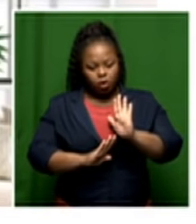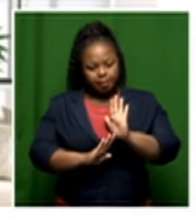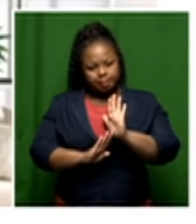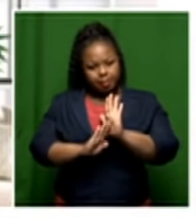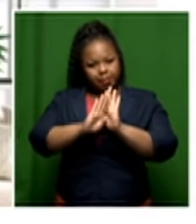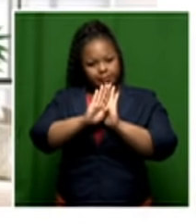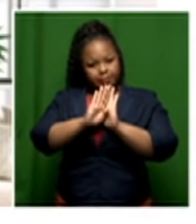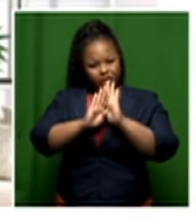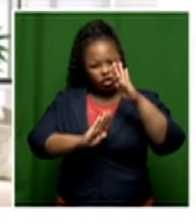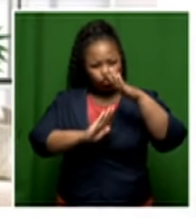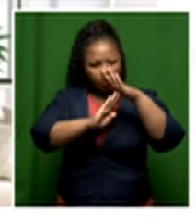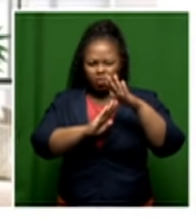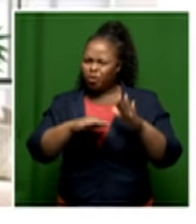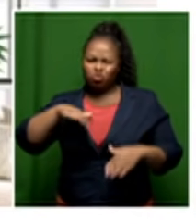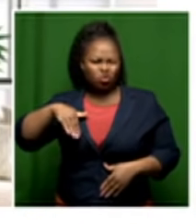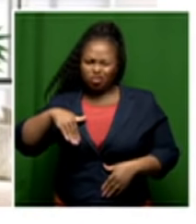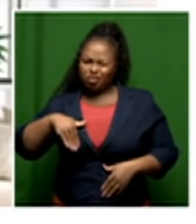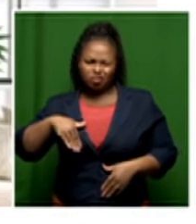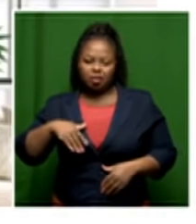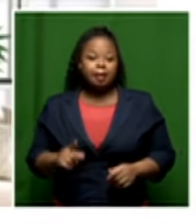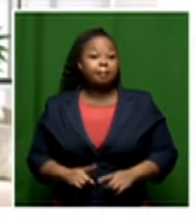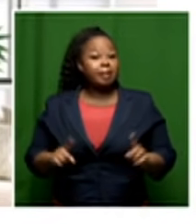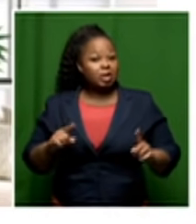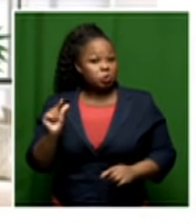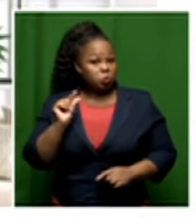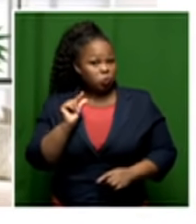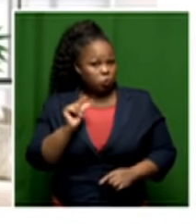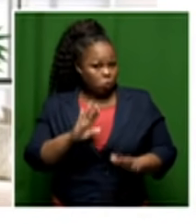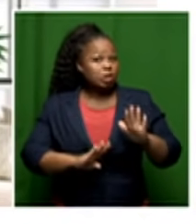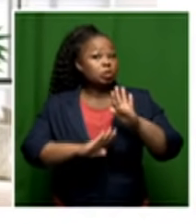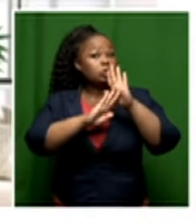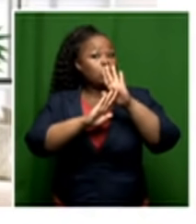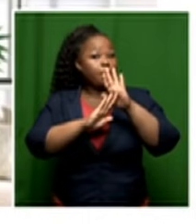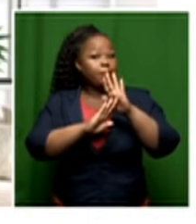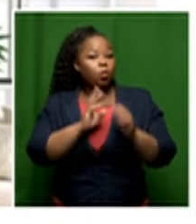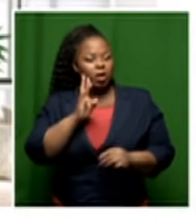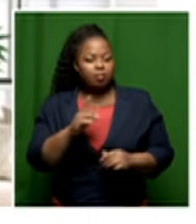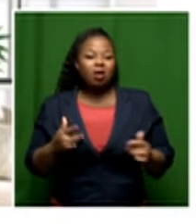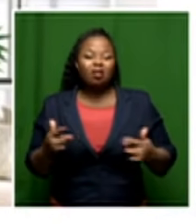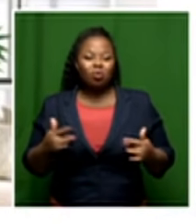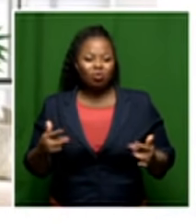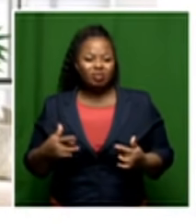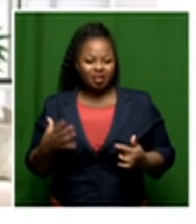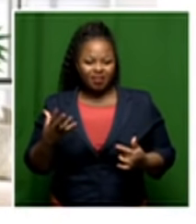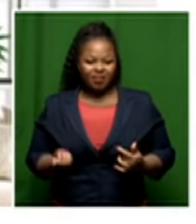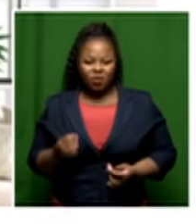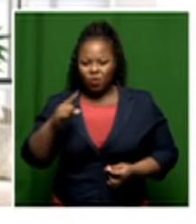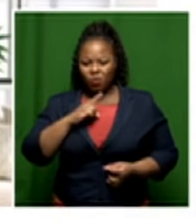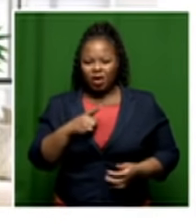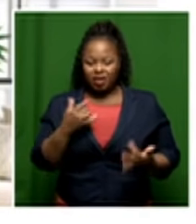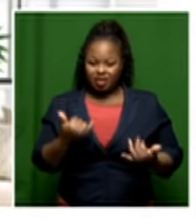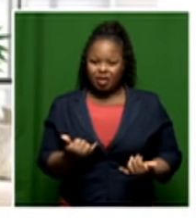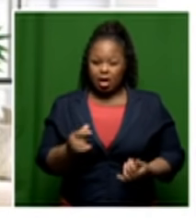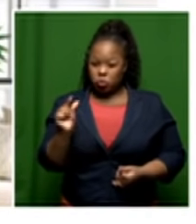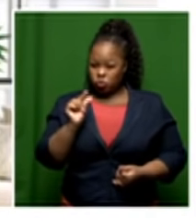we had. So we're not yet there. However, we are getting very close. And so it is very worrying for the country that we are